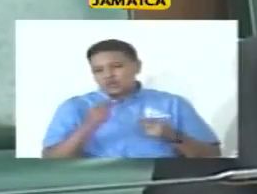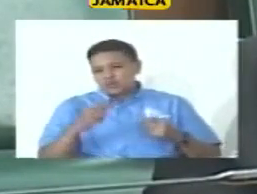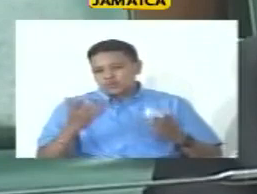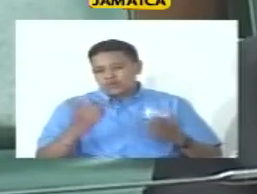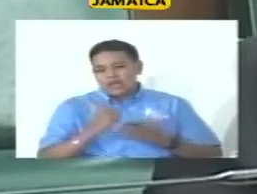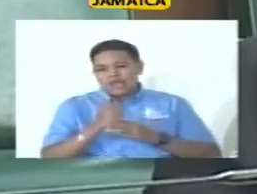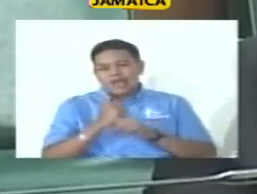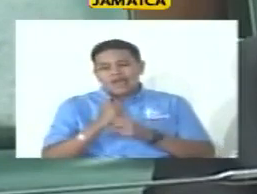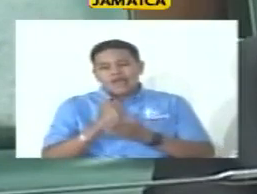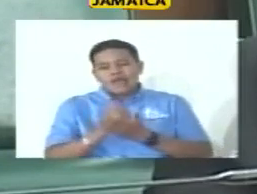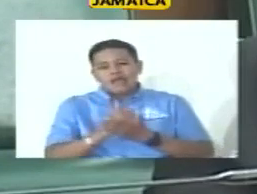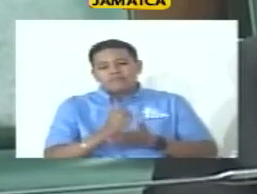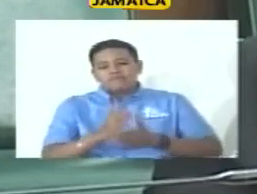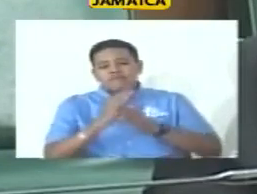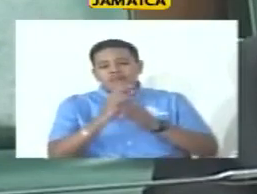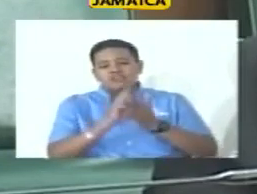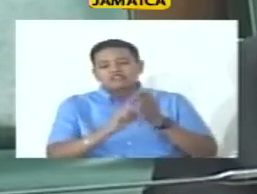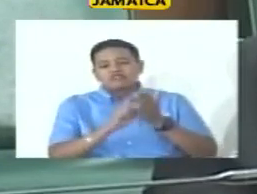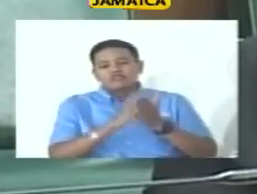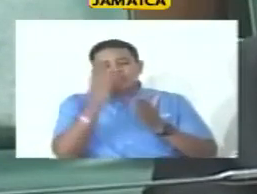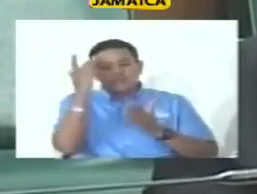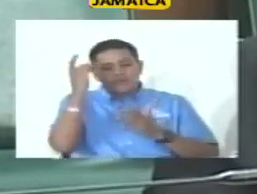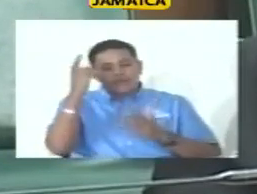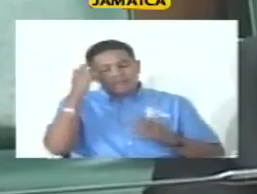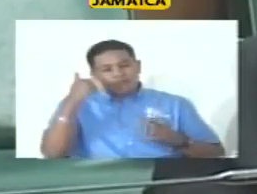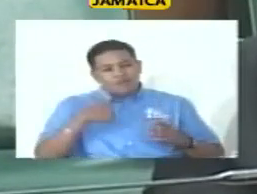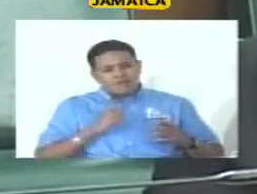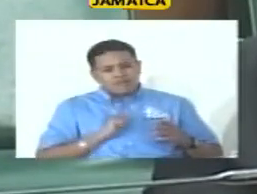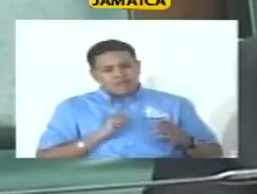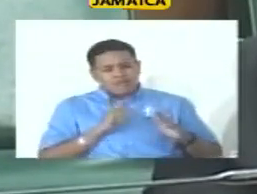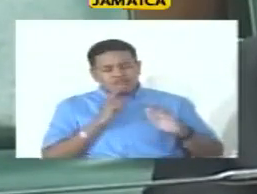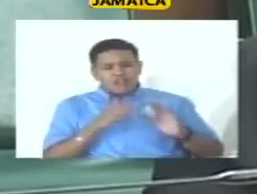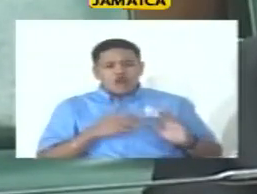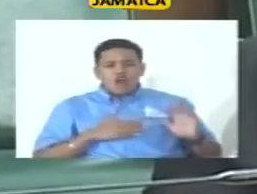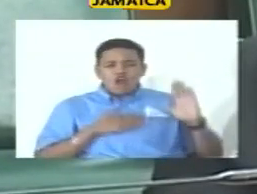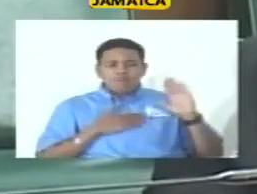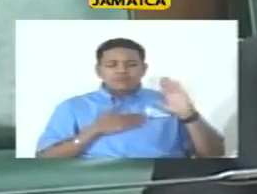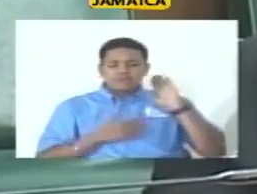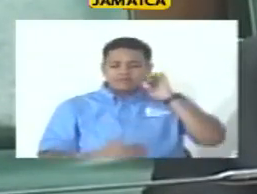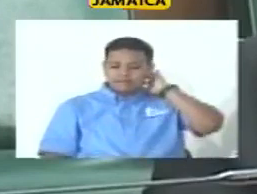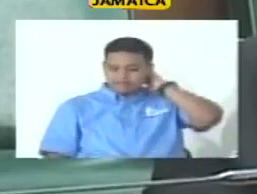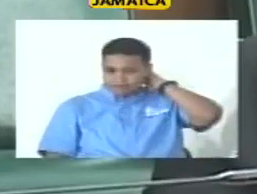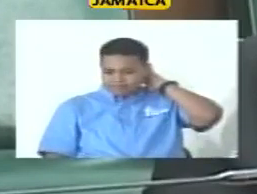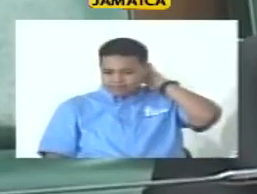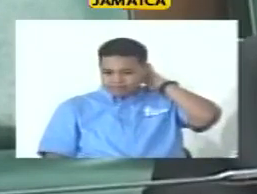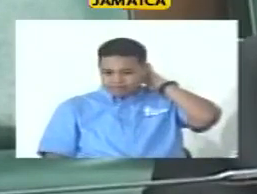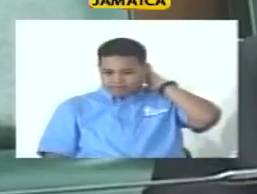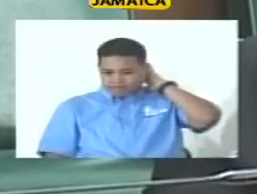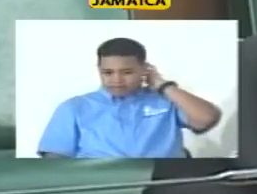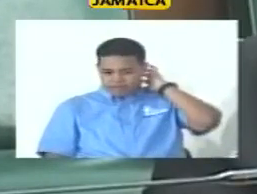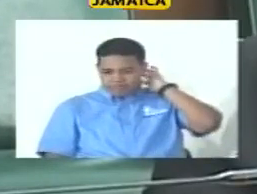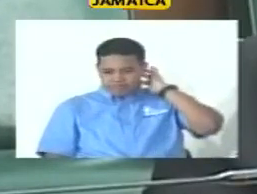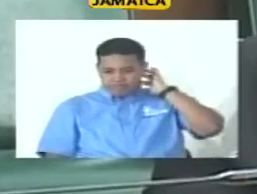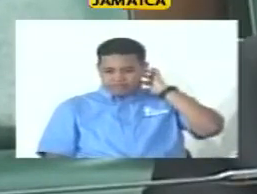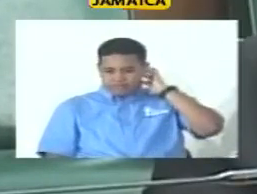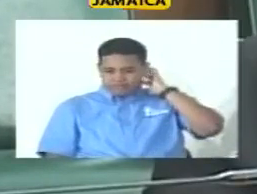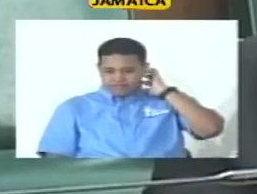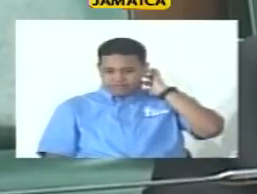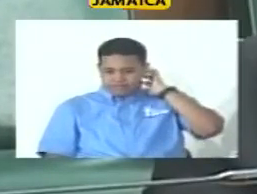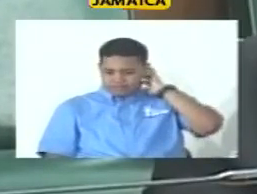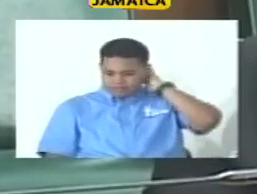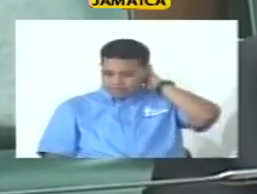And because of my commitment to ensuring that this was realized,